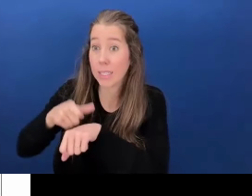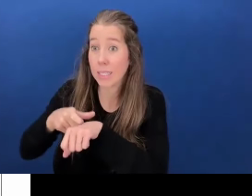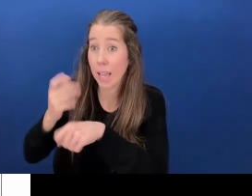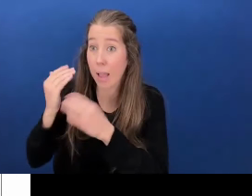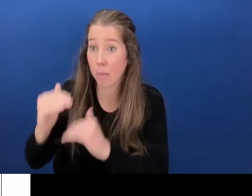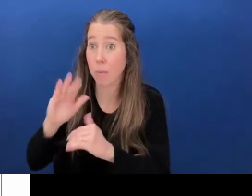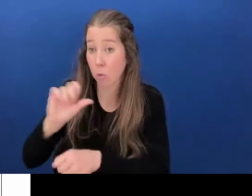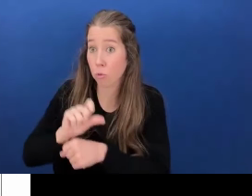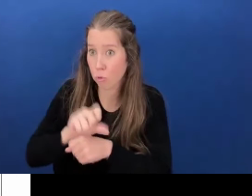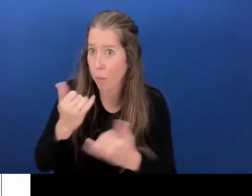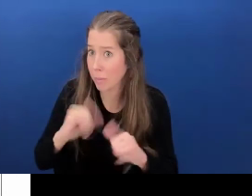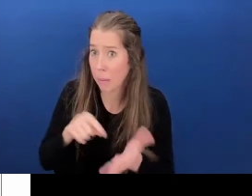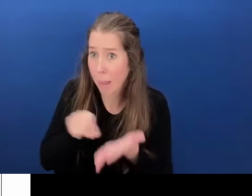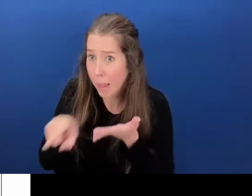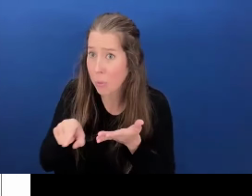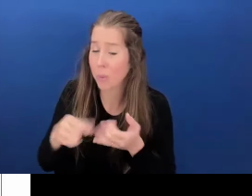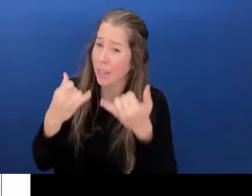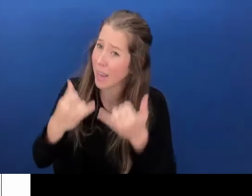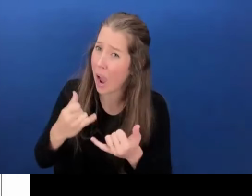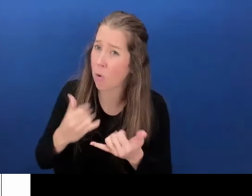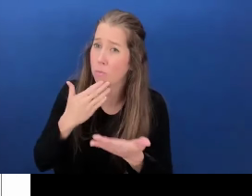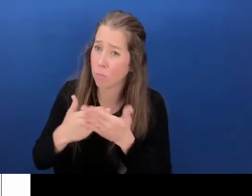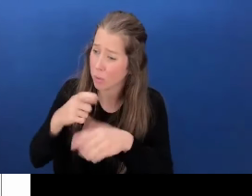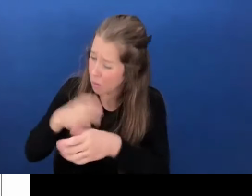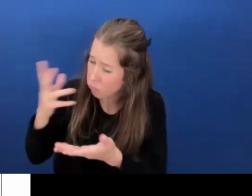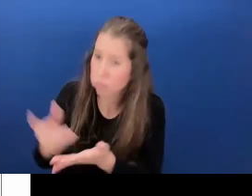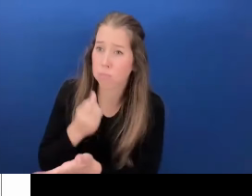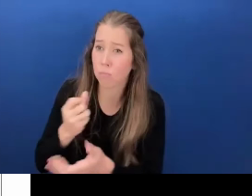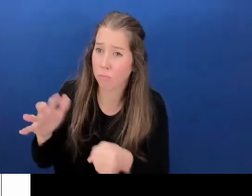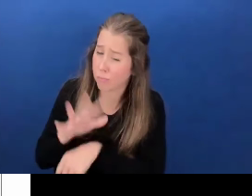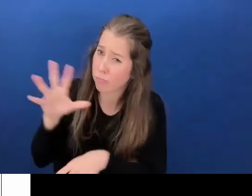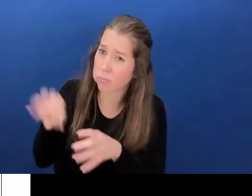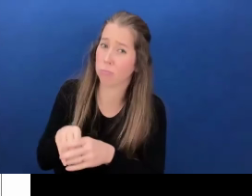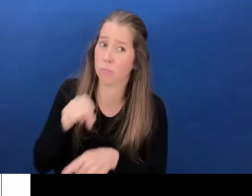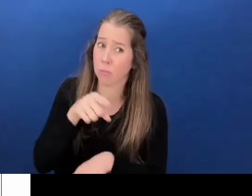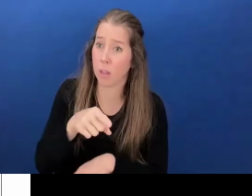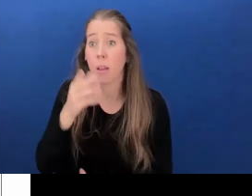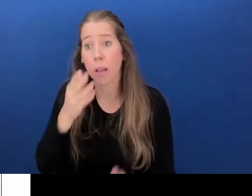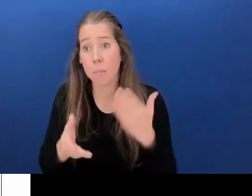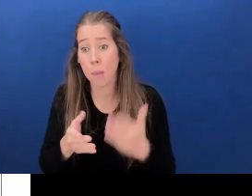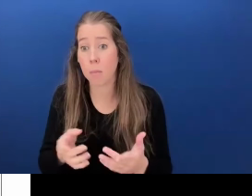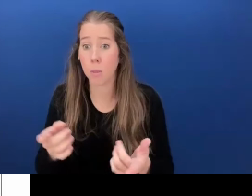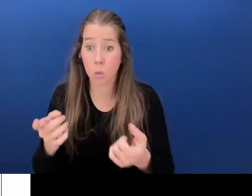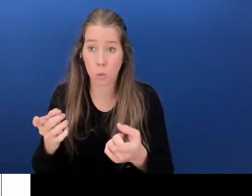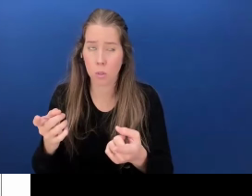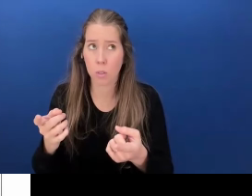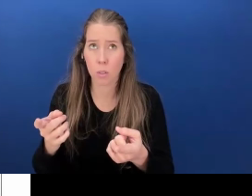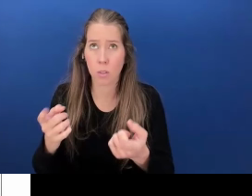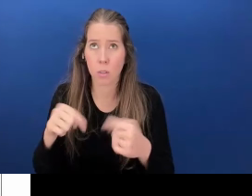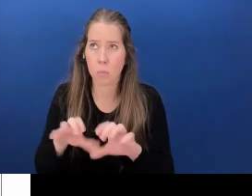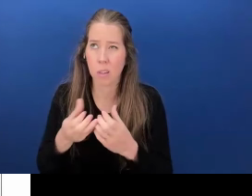your job, this would be a really good time to just go all in. Like, yes, maybe you report to class 2, 4, no, it'd be